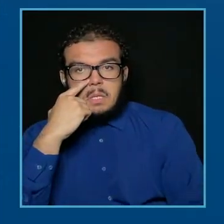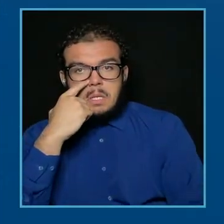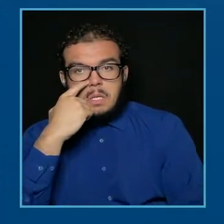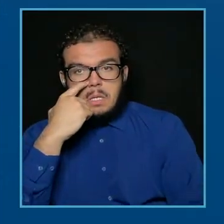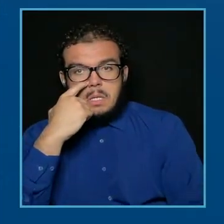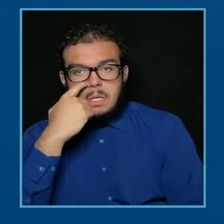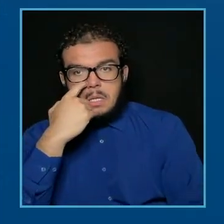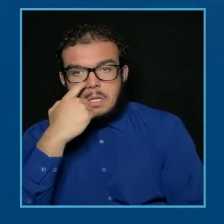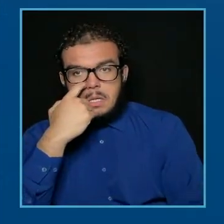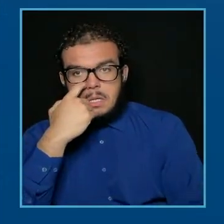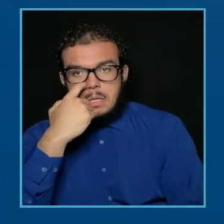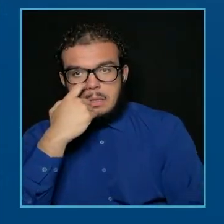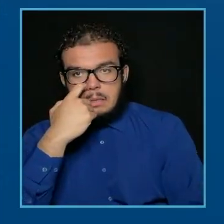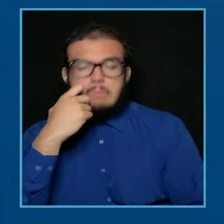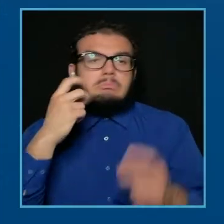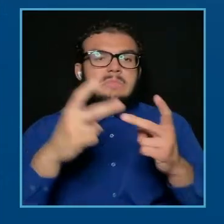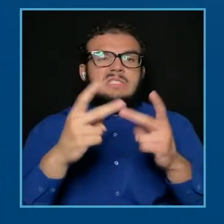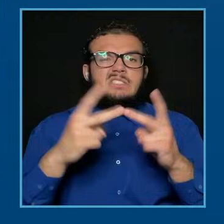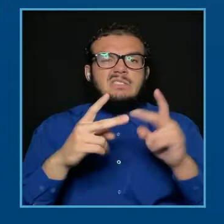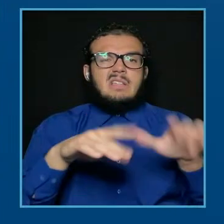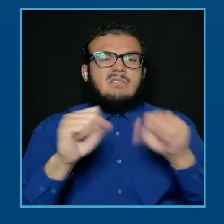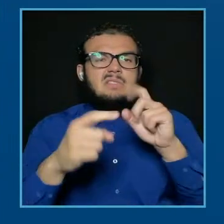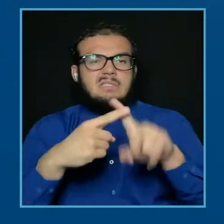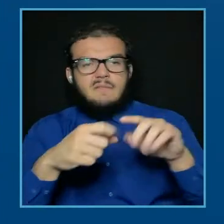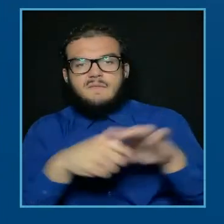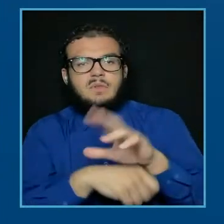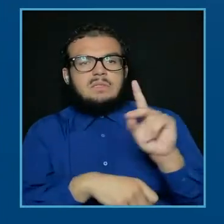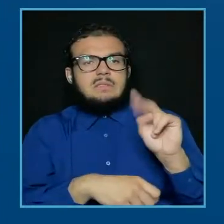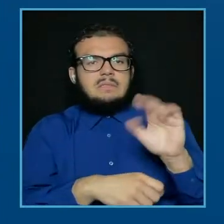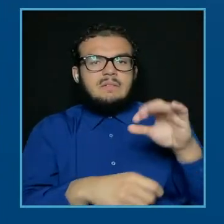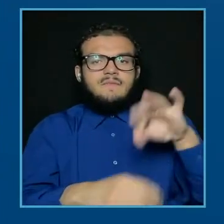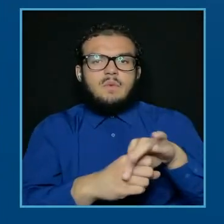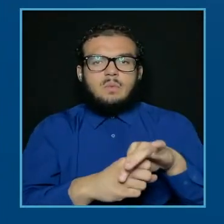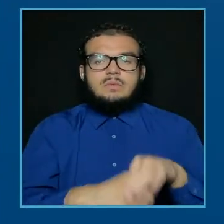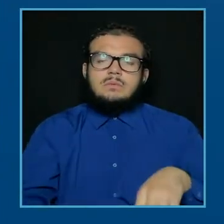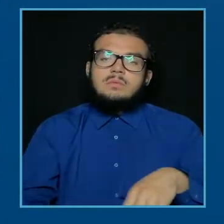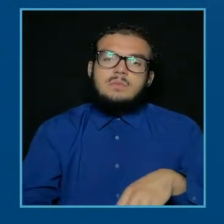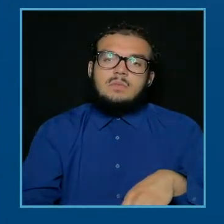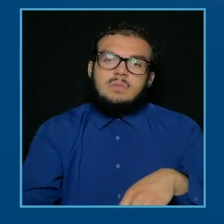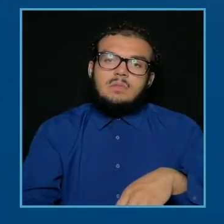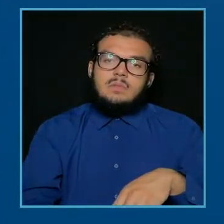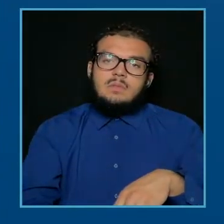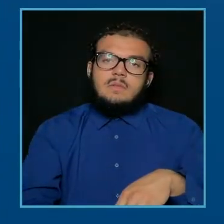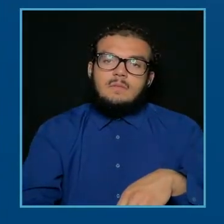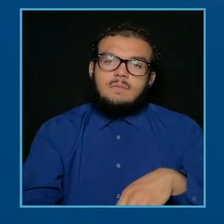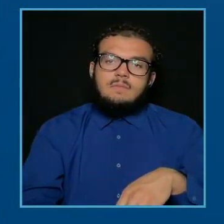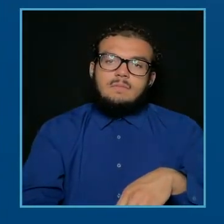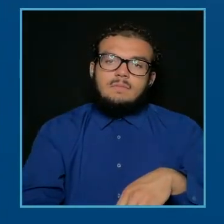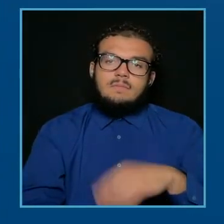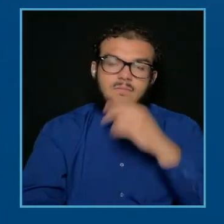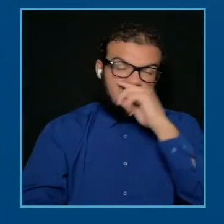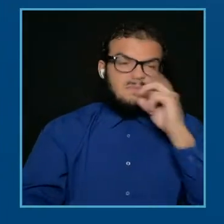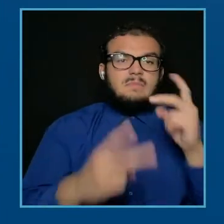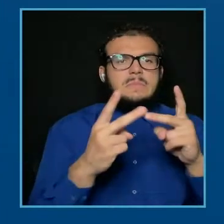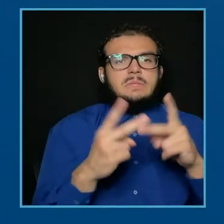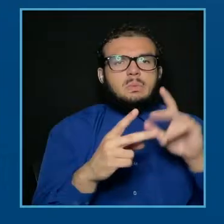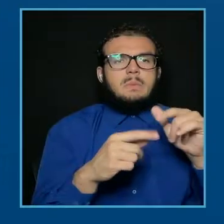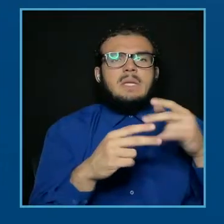The positions are held until the full DNC votes on this resolution. So the positions will be held